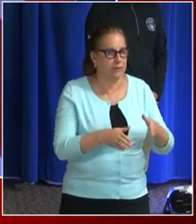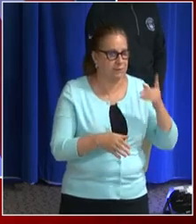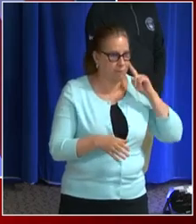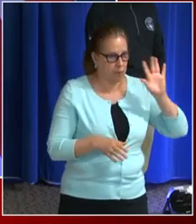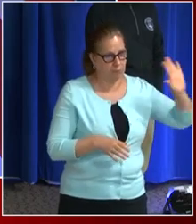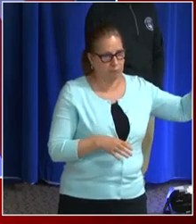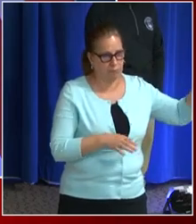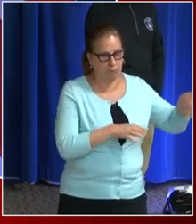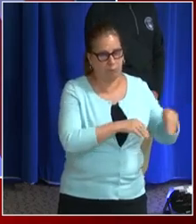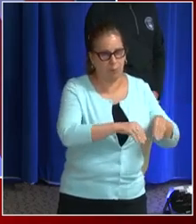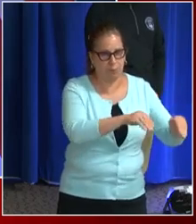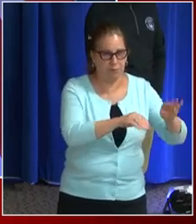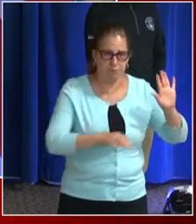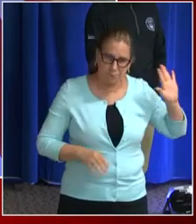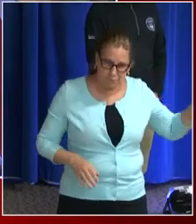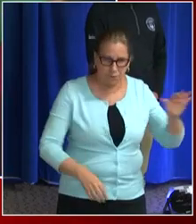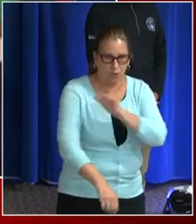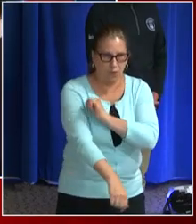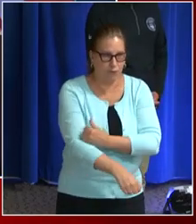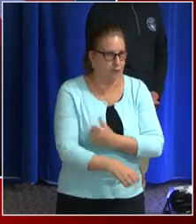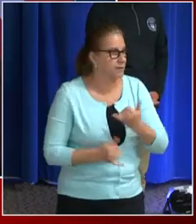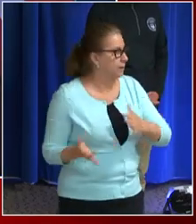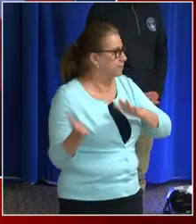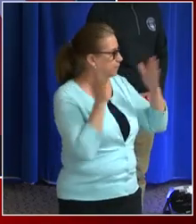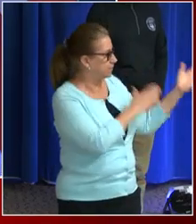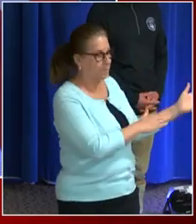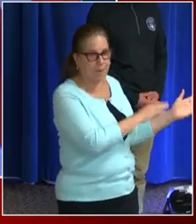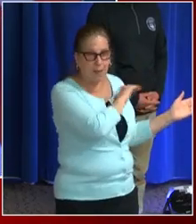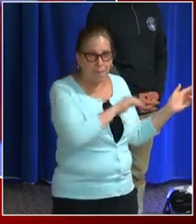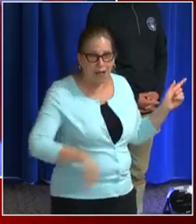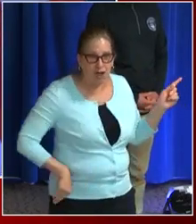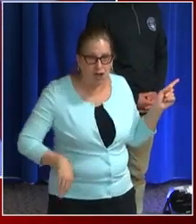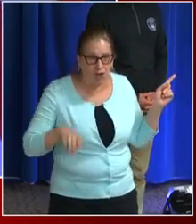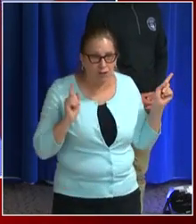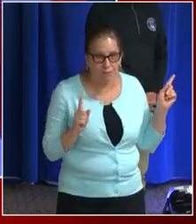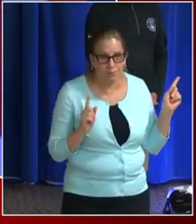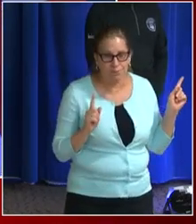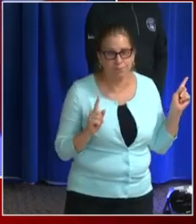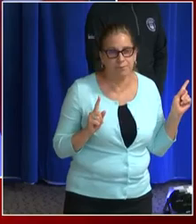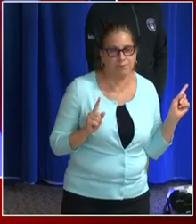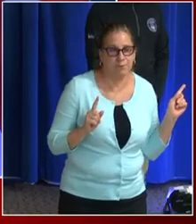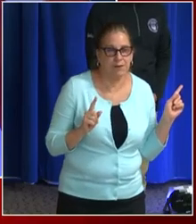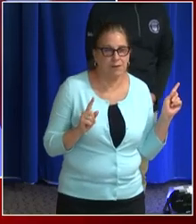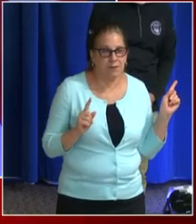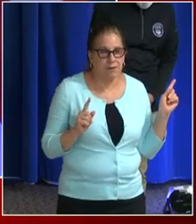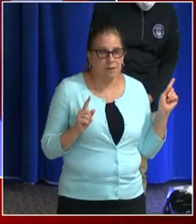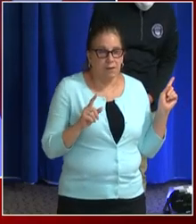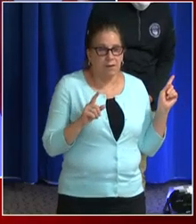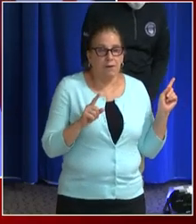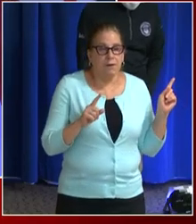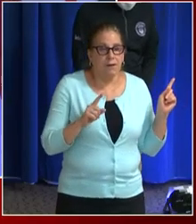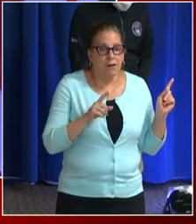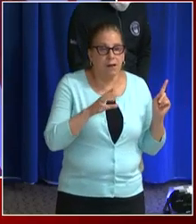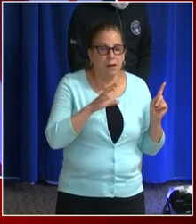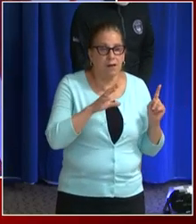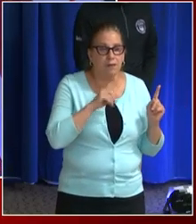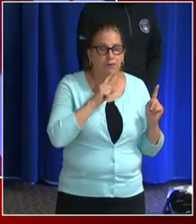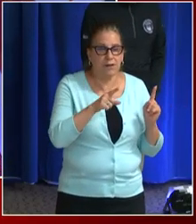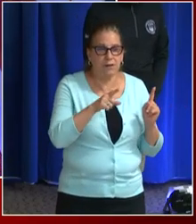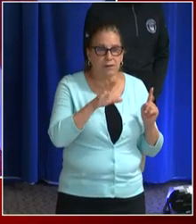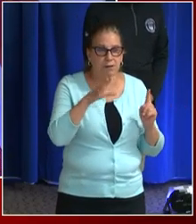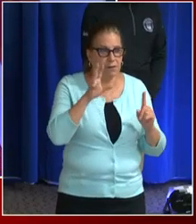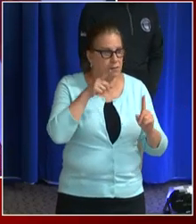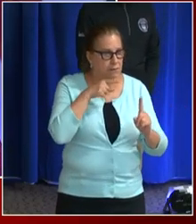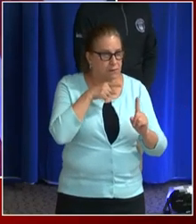question? Yes. You have been quite critical of what the White House and the federal people have done, but you're also aware of the